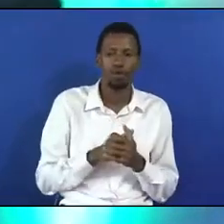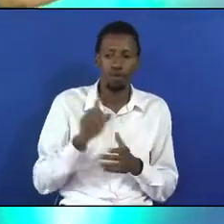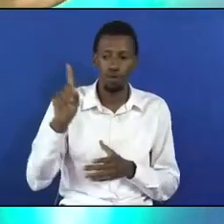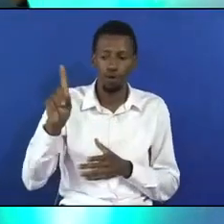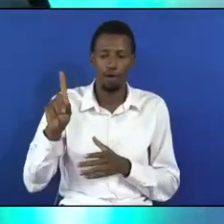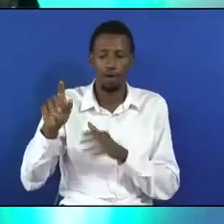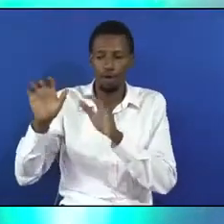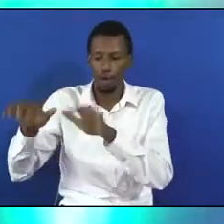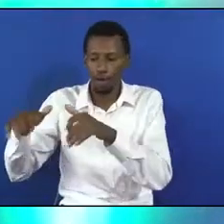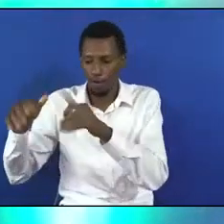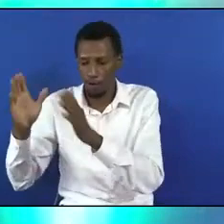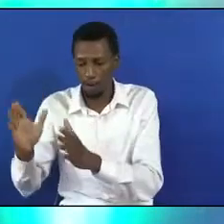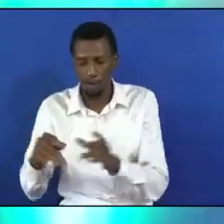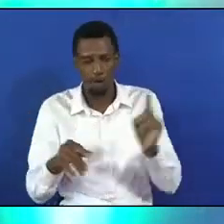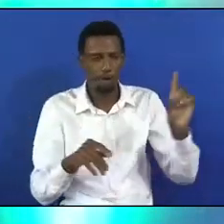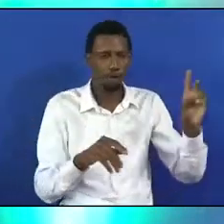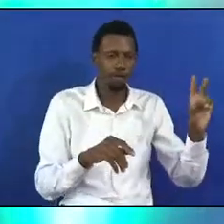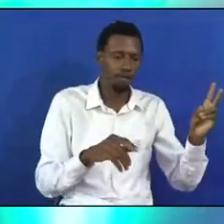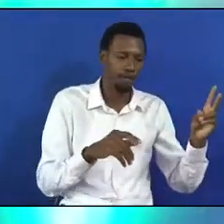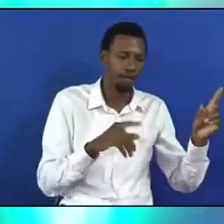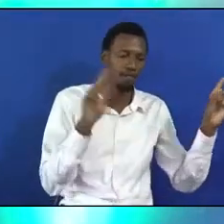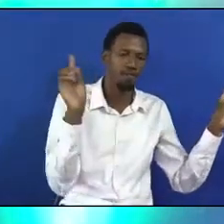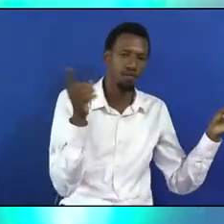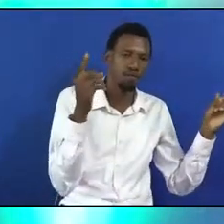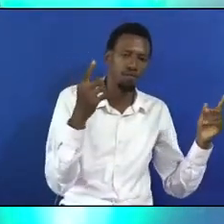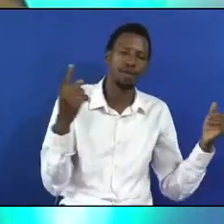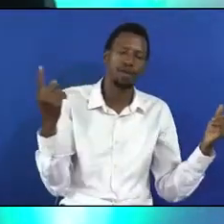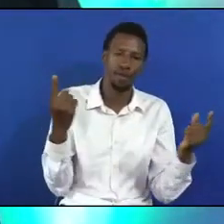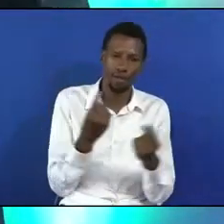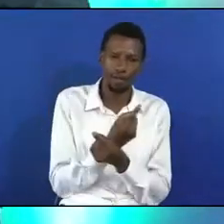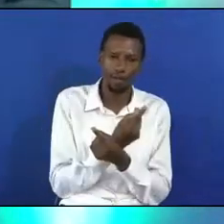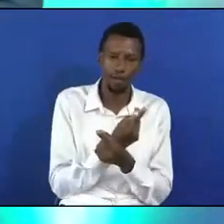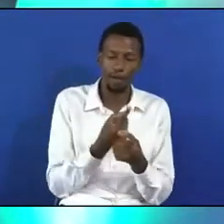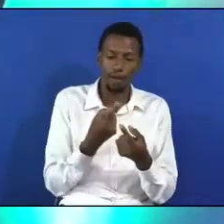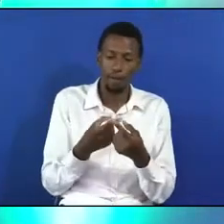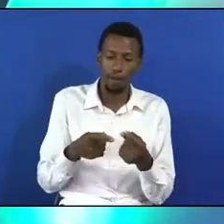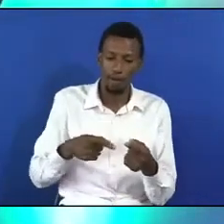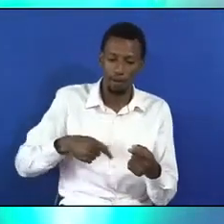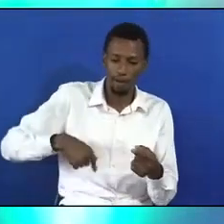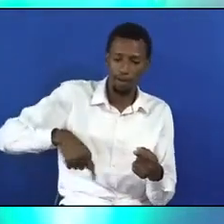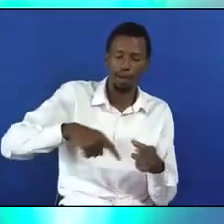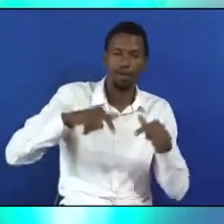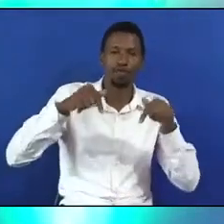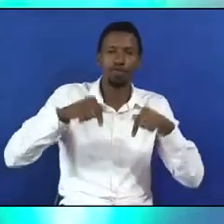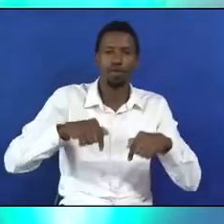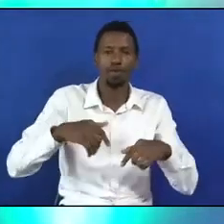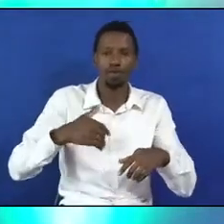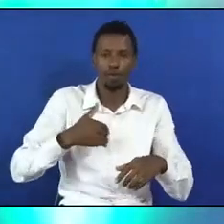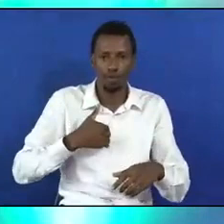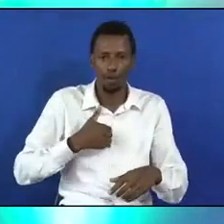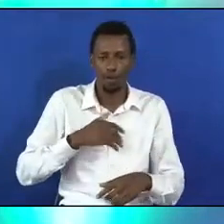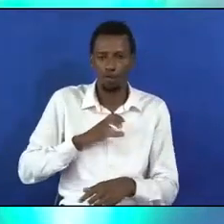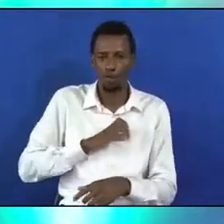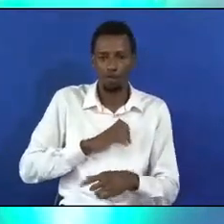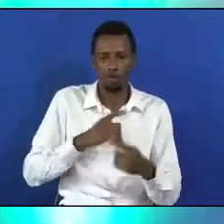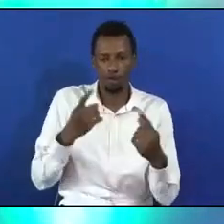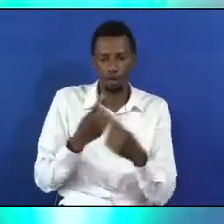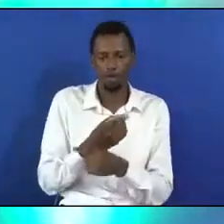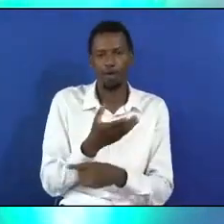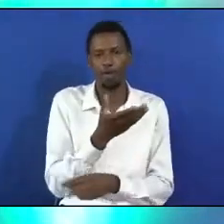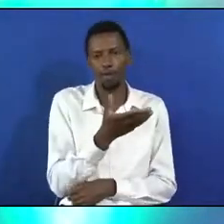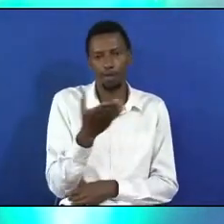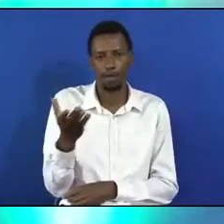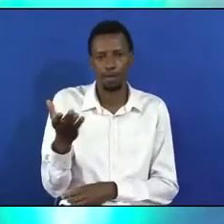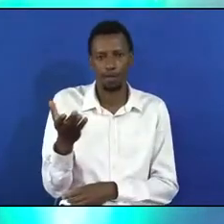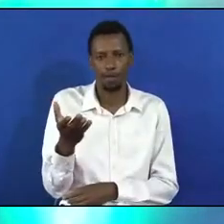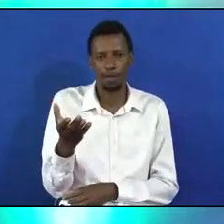farmer. Those are differences in their own context. But even us today, we have our own differences. We are